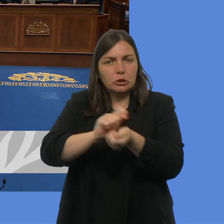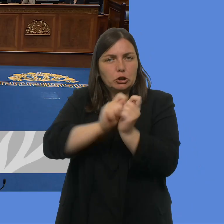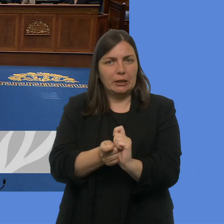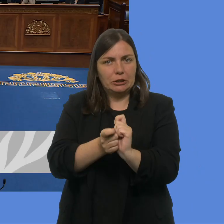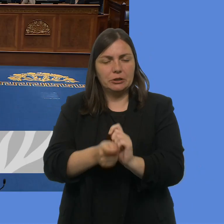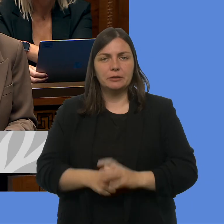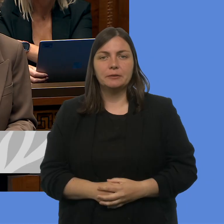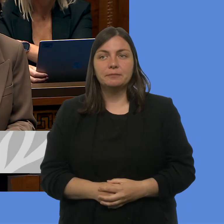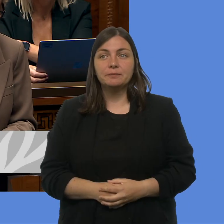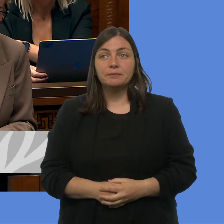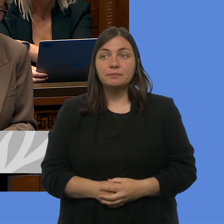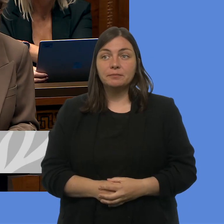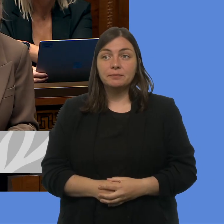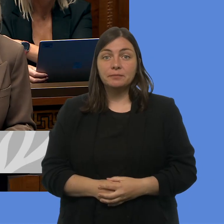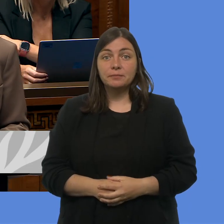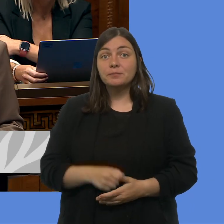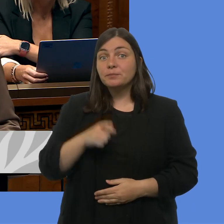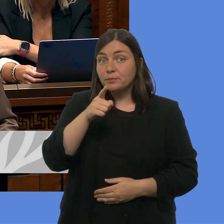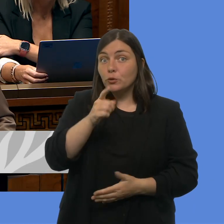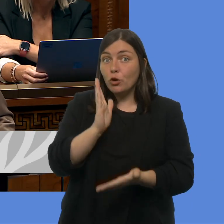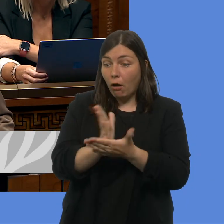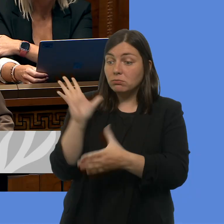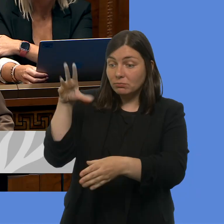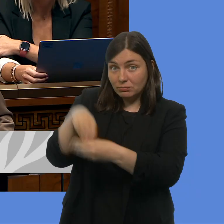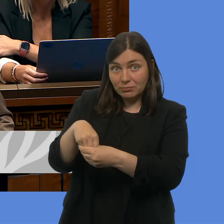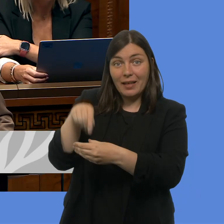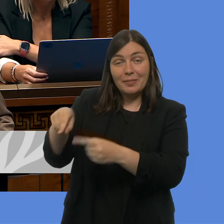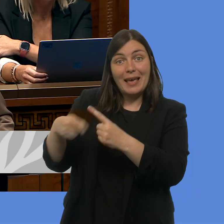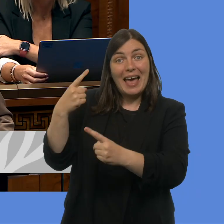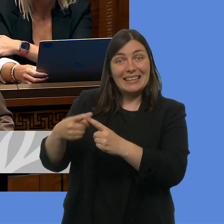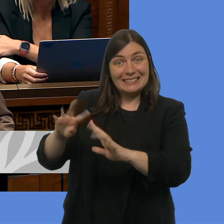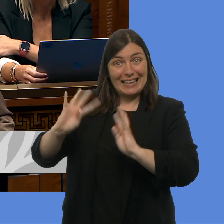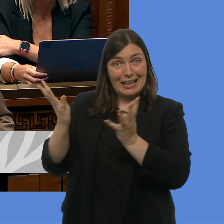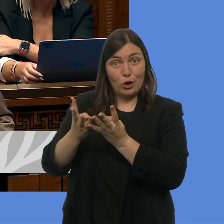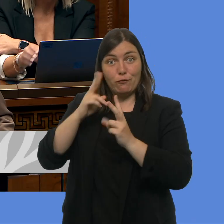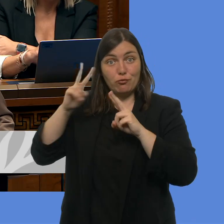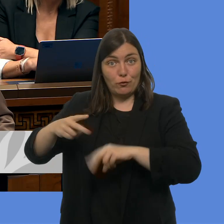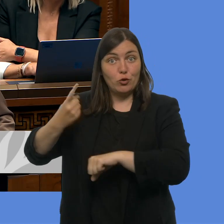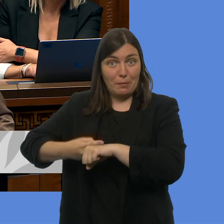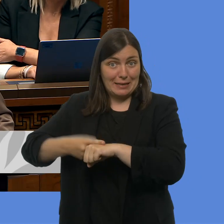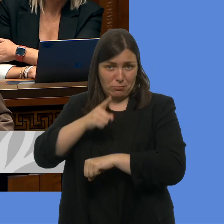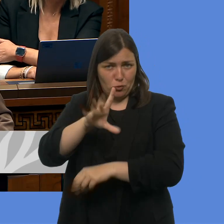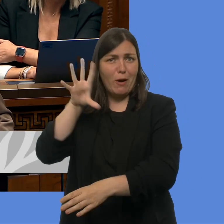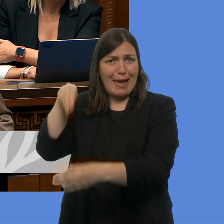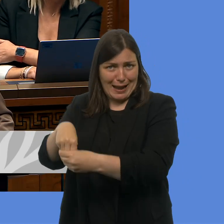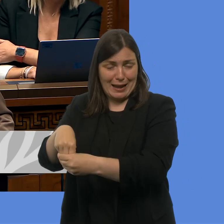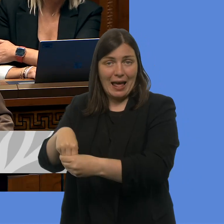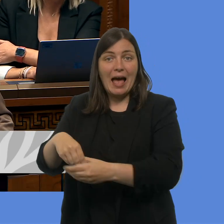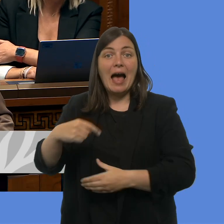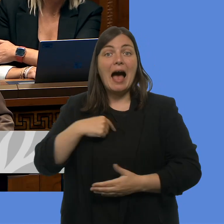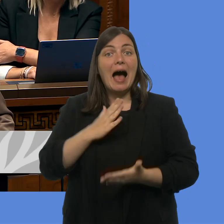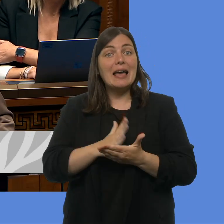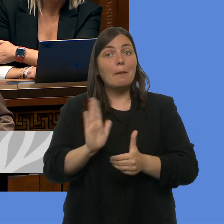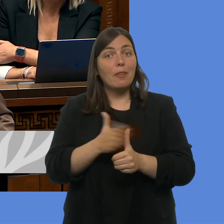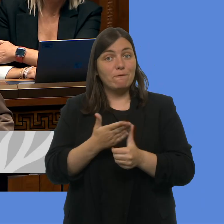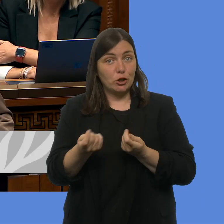Very clear to you. You are on the Executive and Review Committee. That is the forum in which we can discuss these issues. I am the First Minister, the Deputy